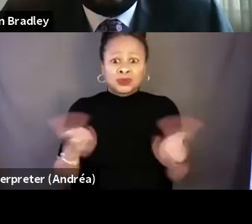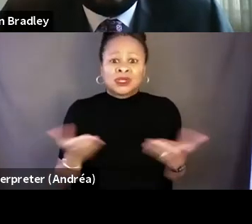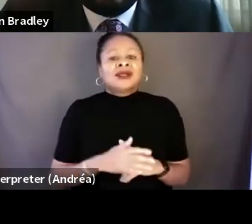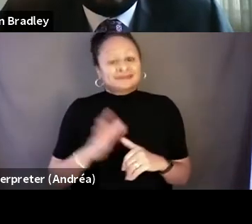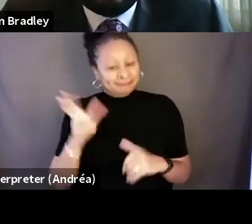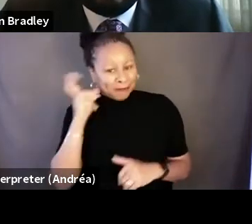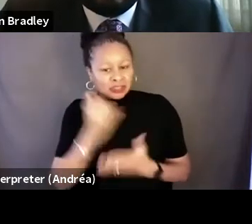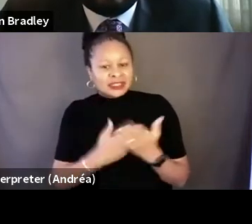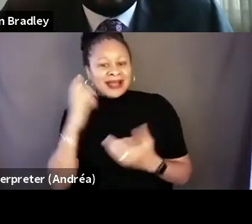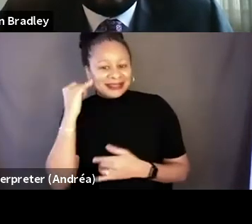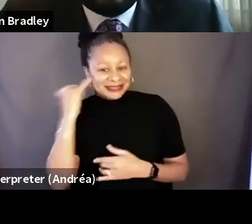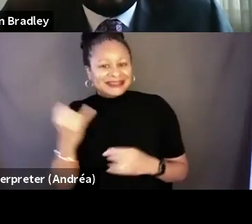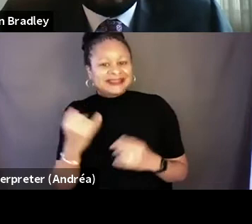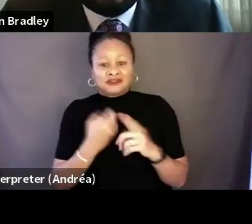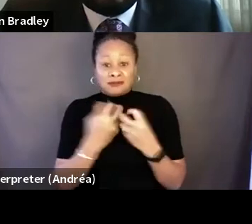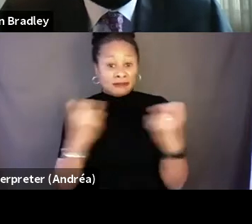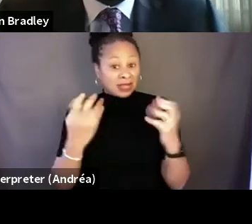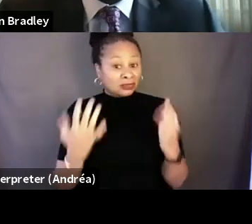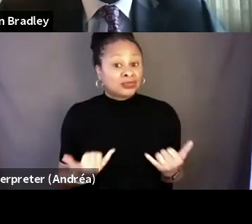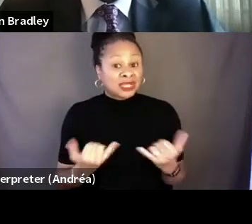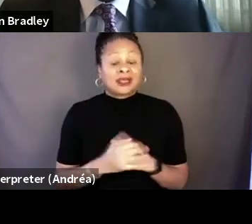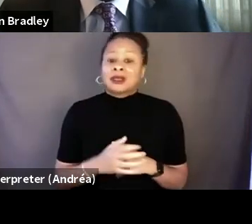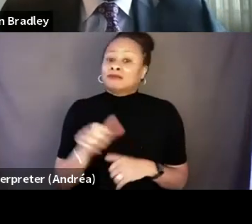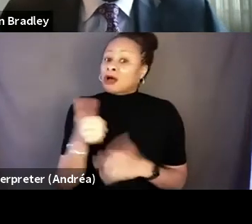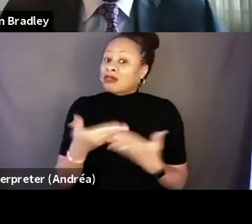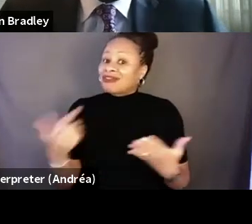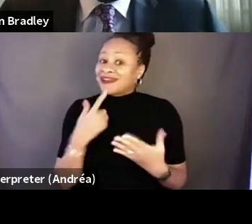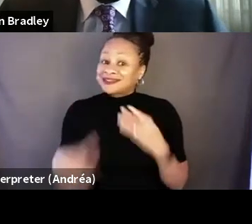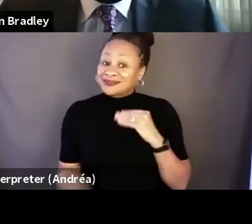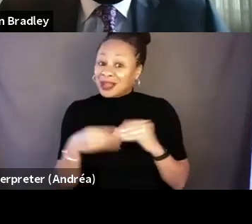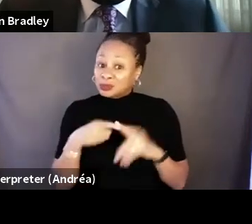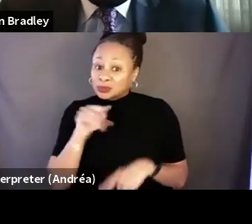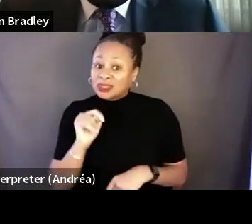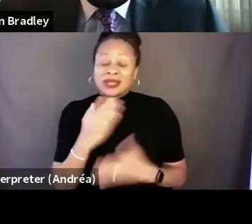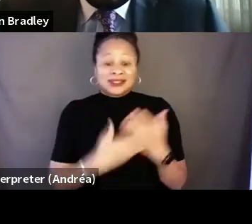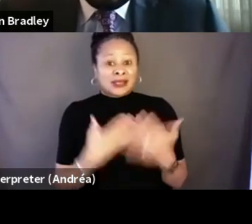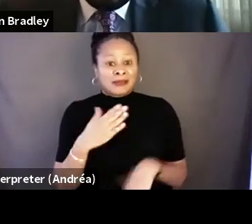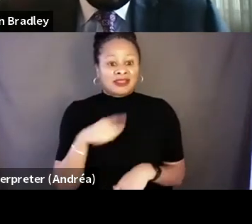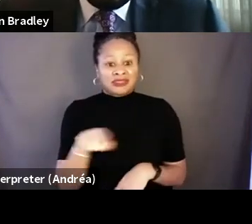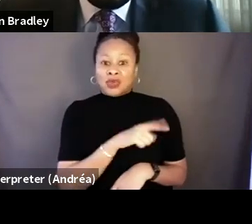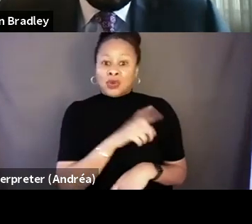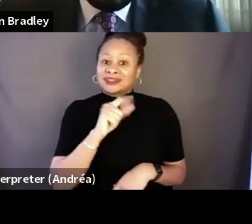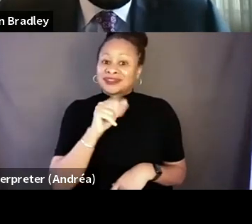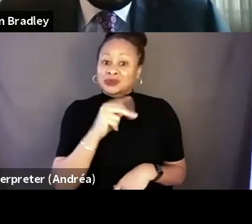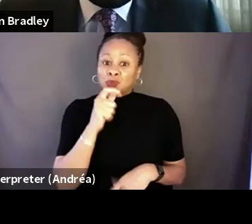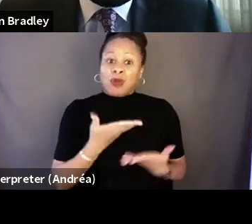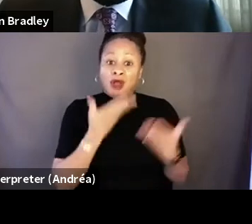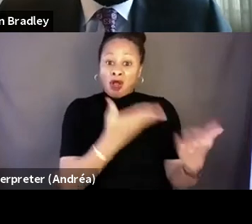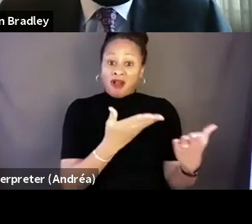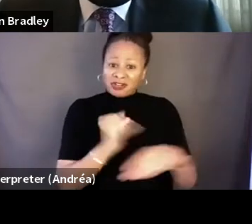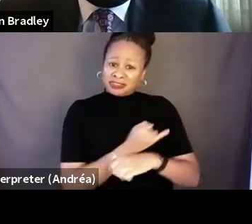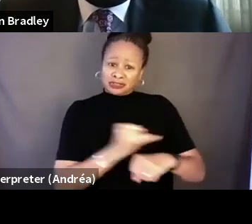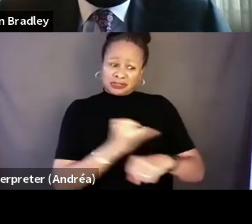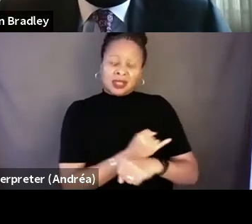ideas from the panel today. The other thing I would say is that I would hope that some of the stations that offer internships would make